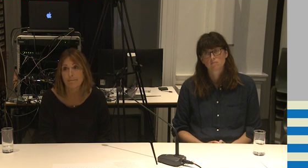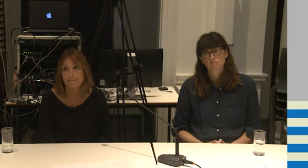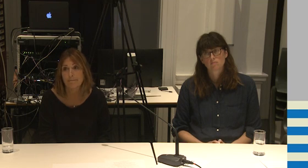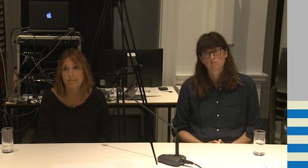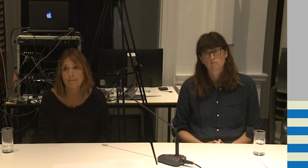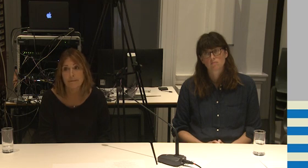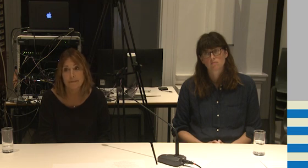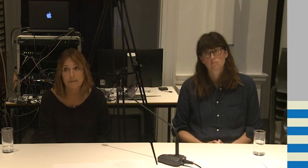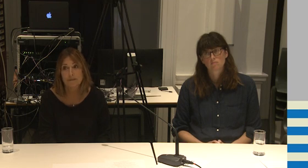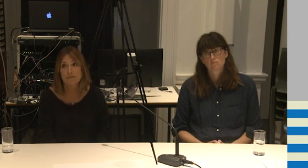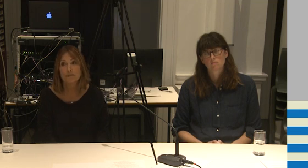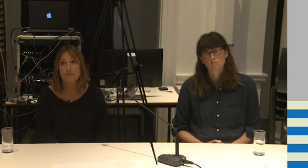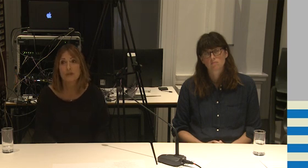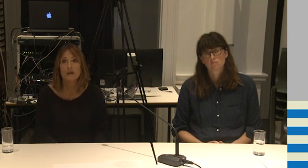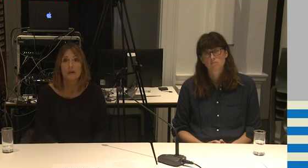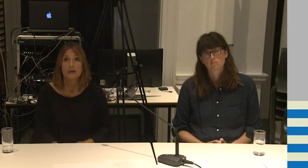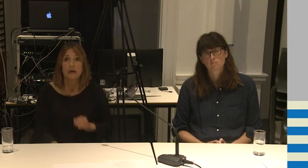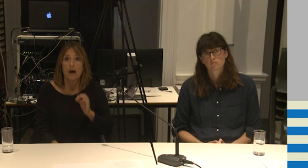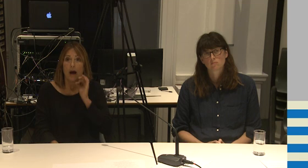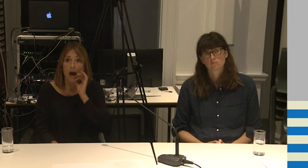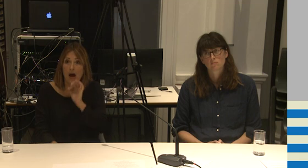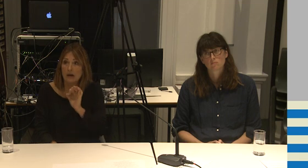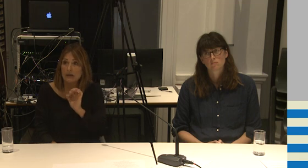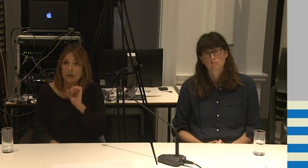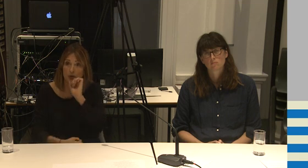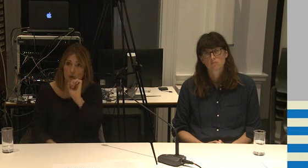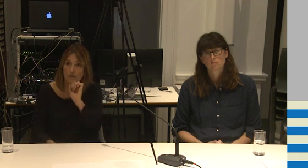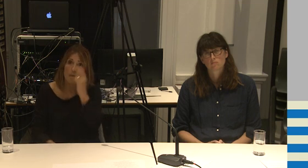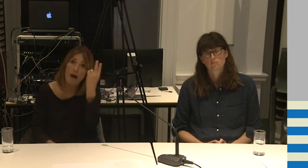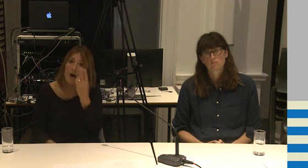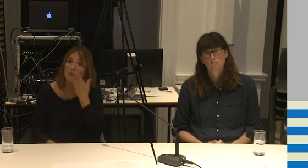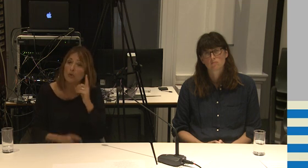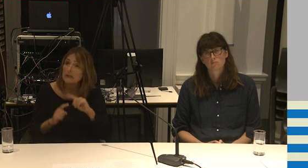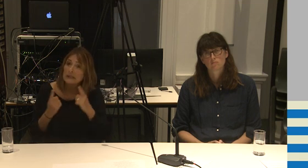Aaron, did you have a different experience in art school? I'm sorry. Your